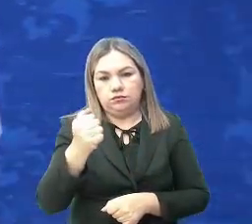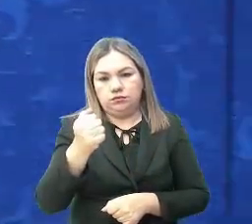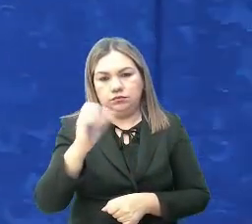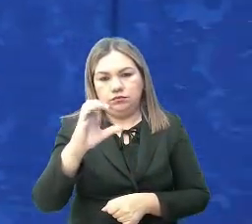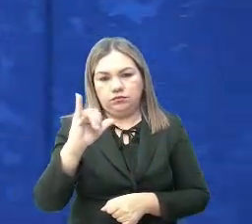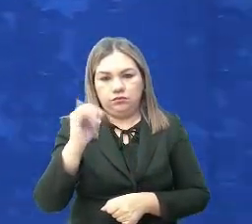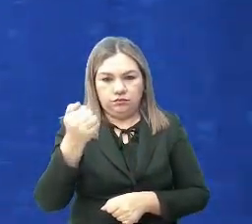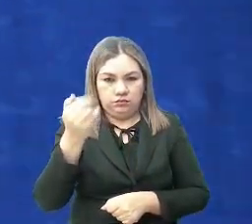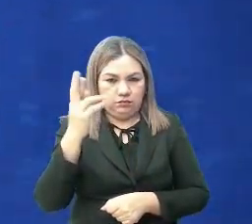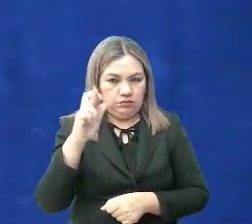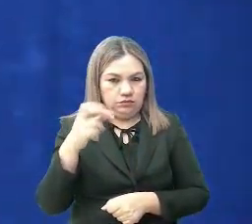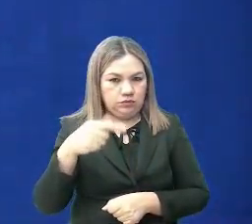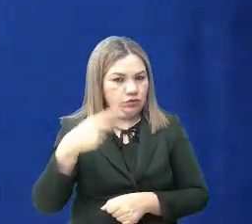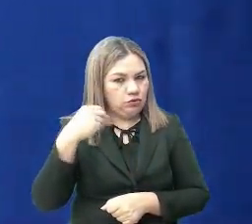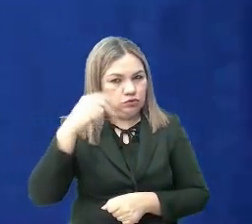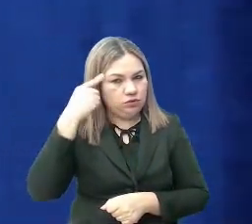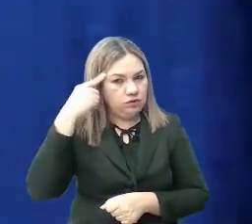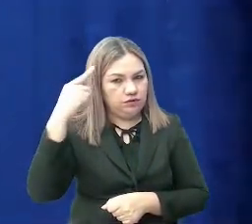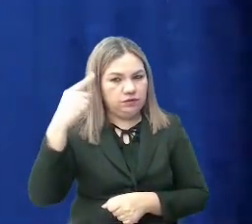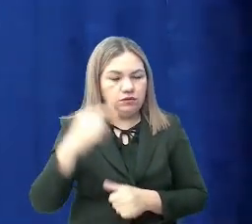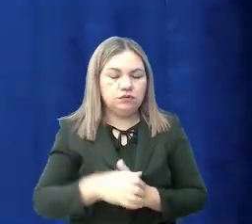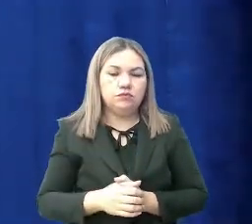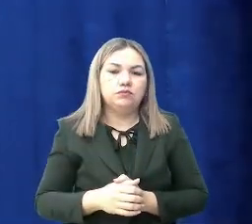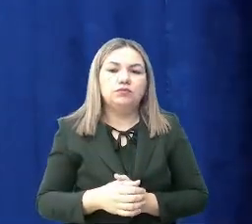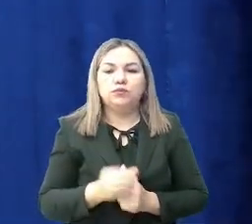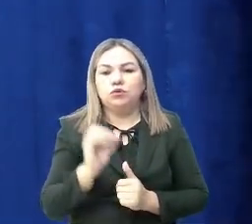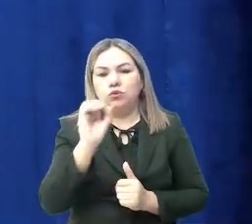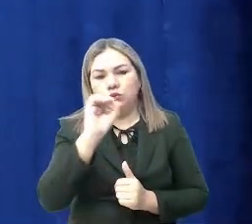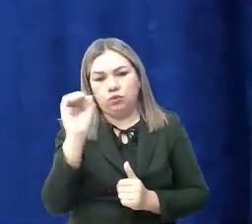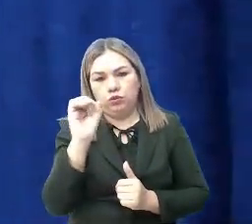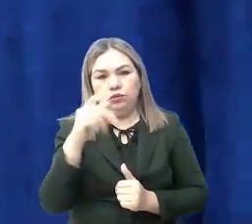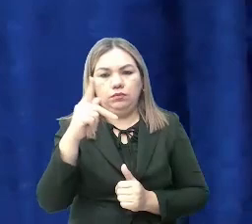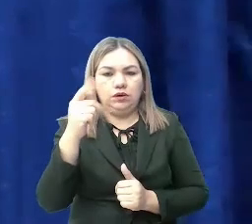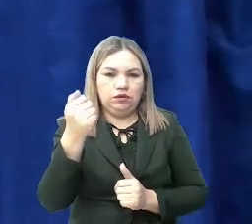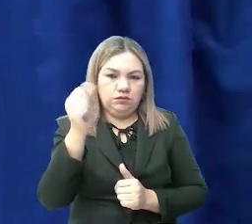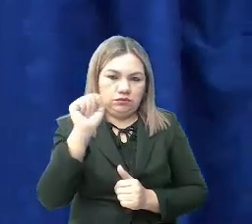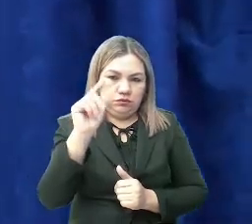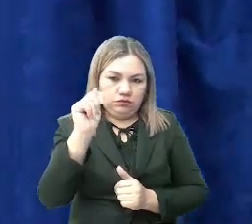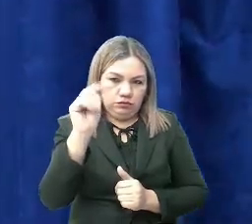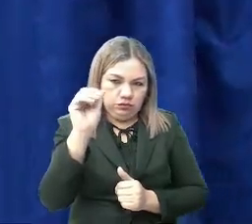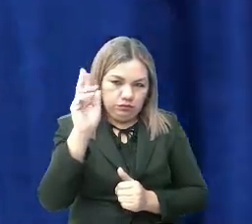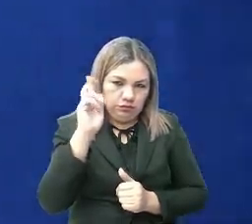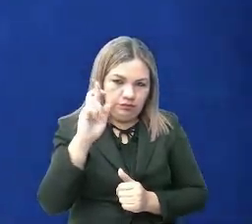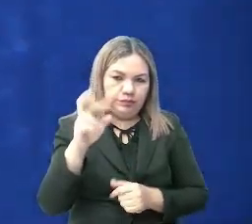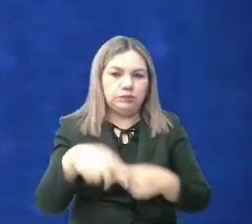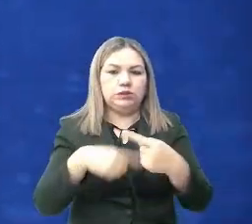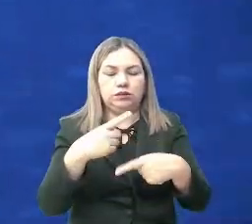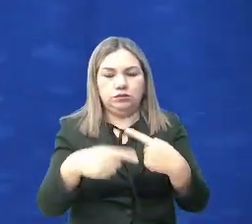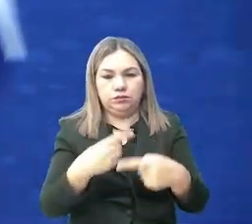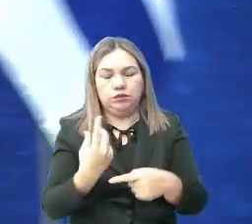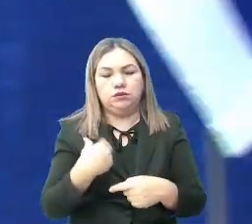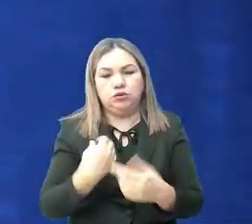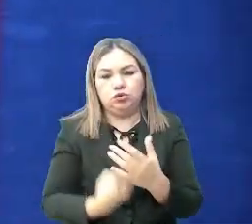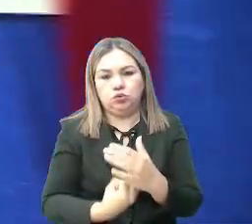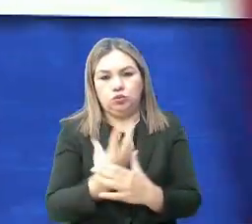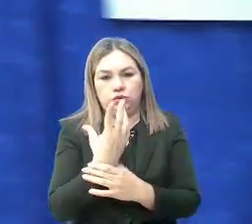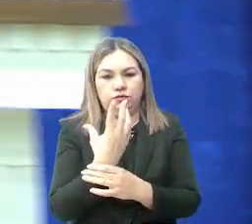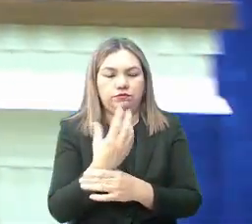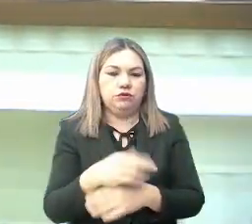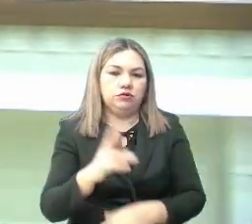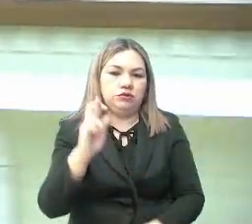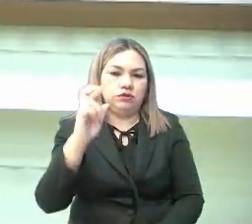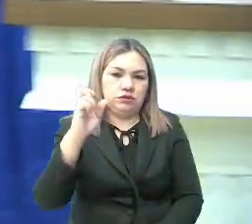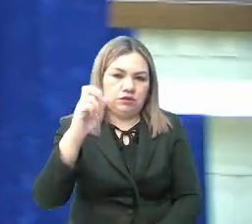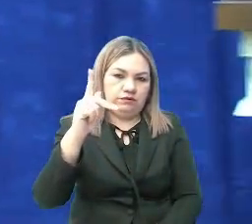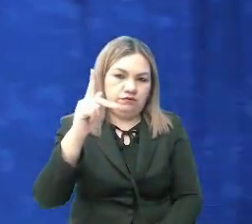or what. Amen. Or the pastor needs to reform and they need to be, they need